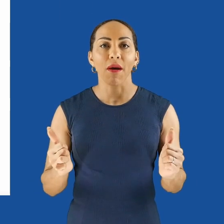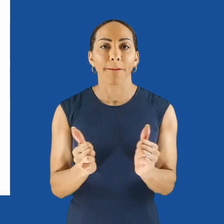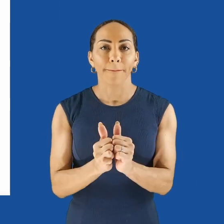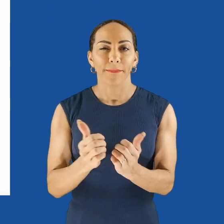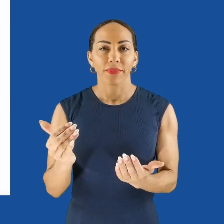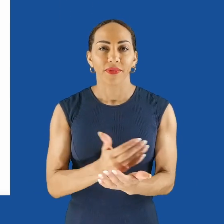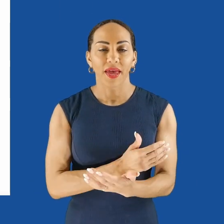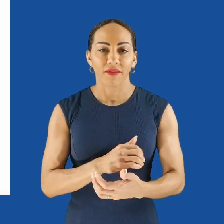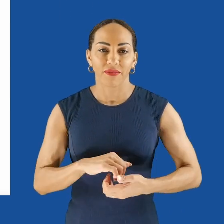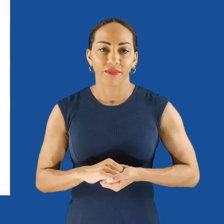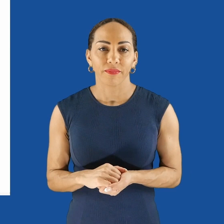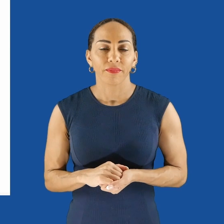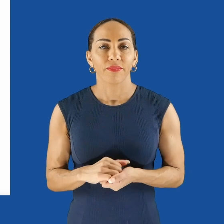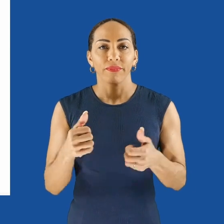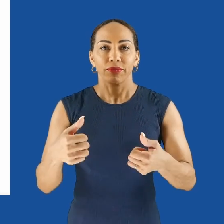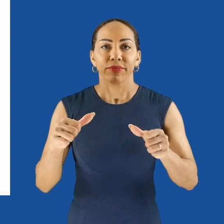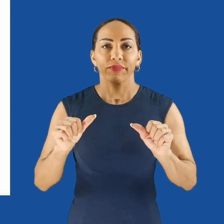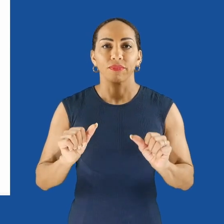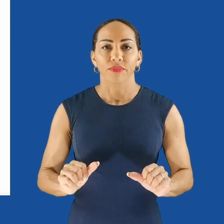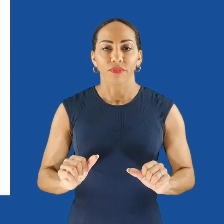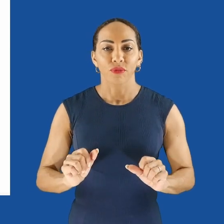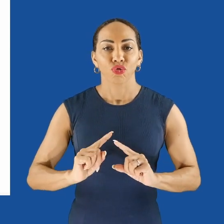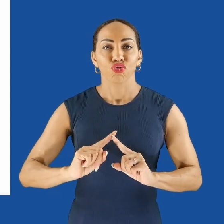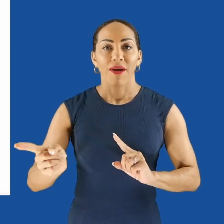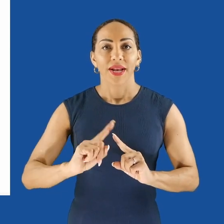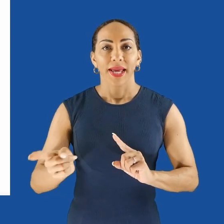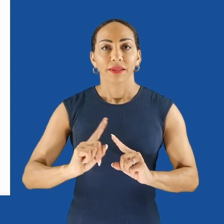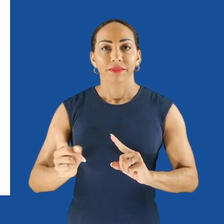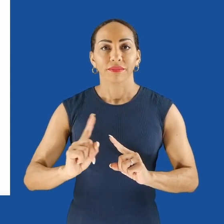save. Travelling during work, next section.